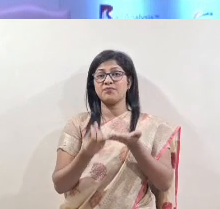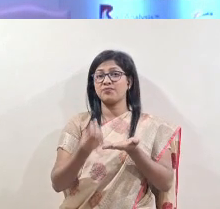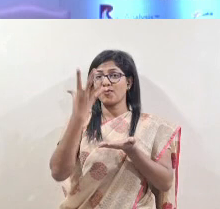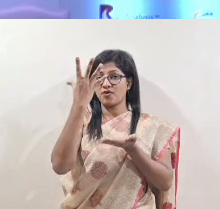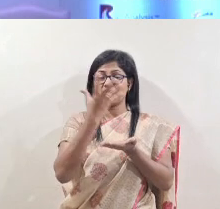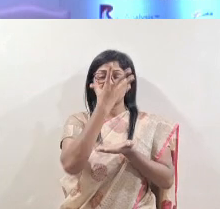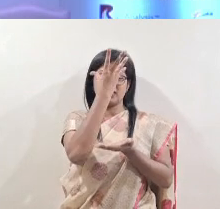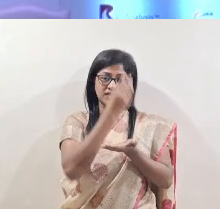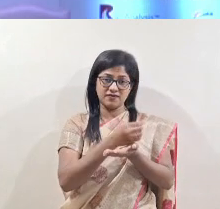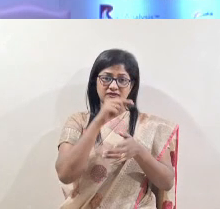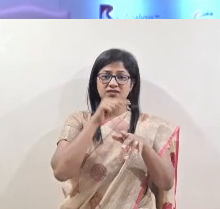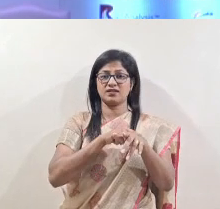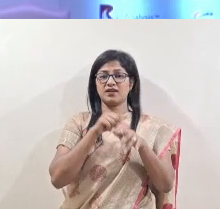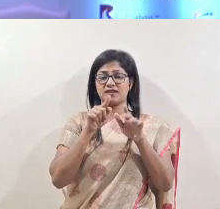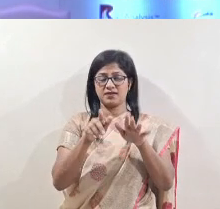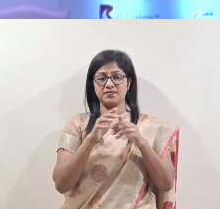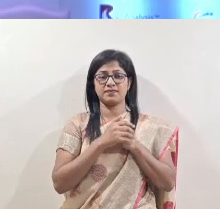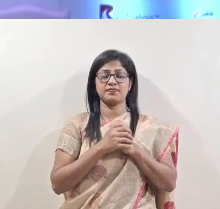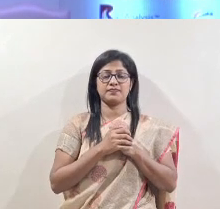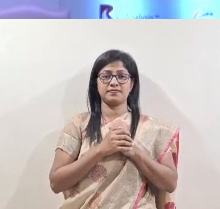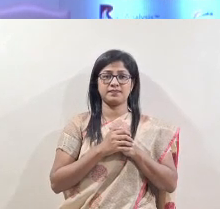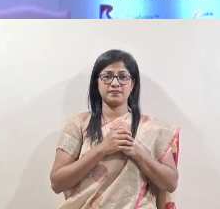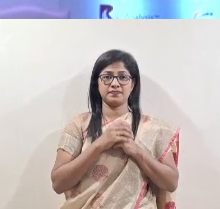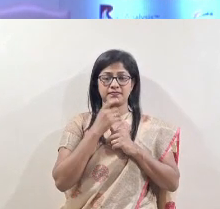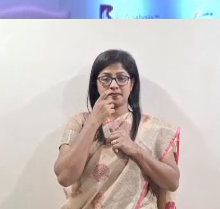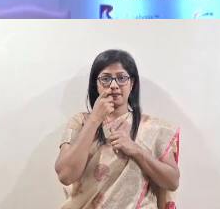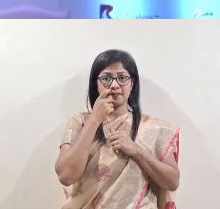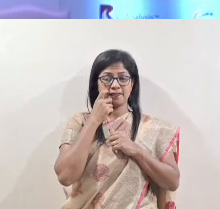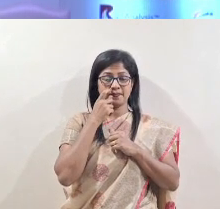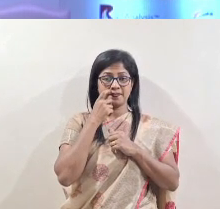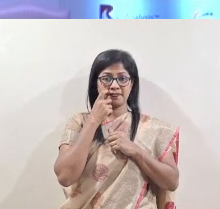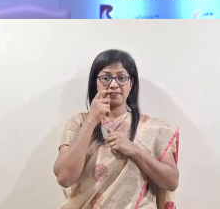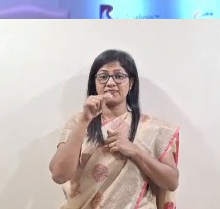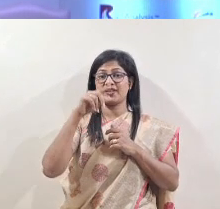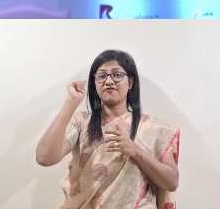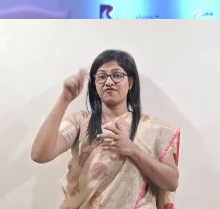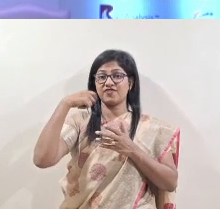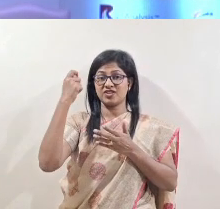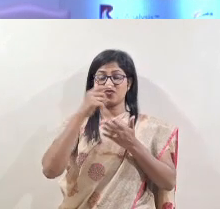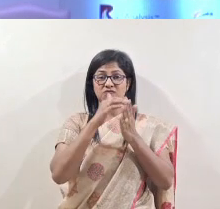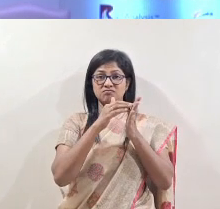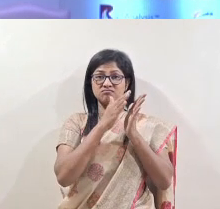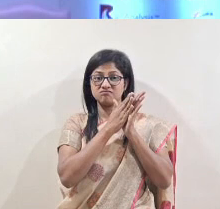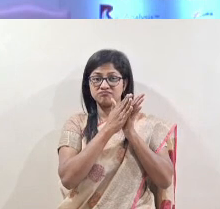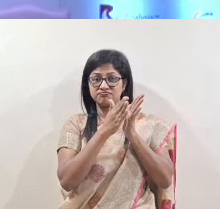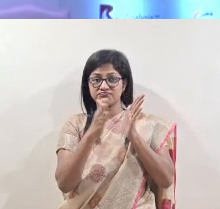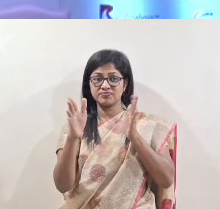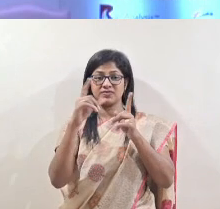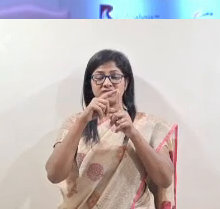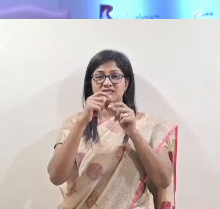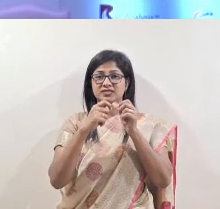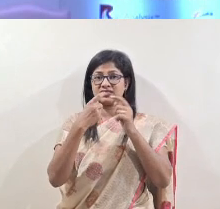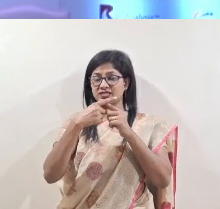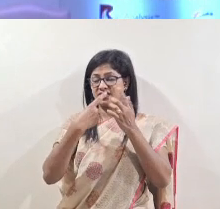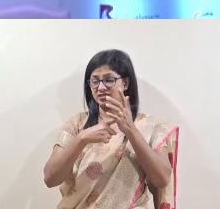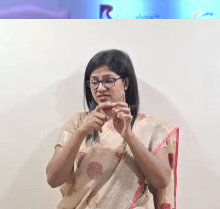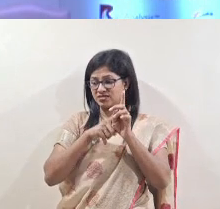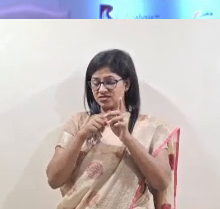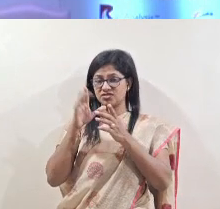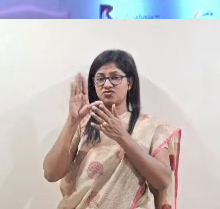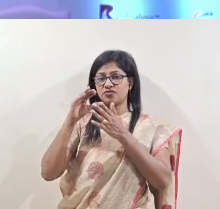evening peaks. And also then the video was run in the Dartfish software to extract